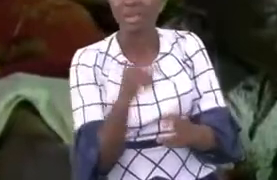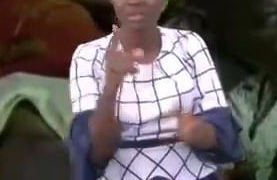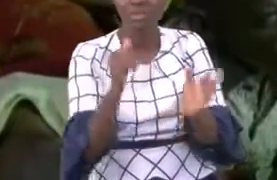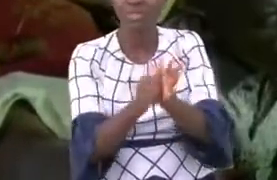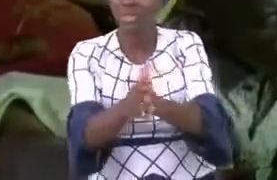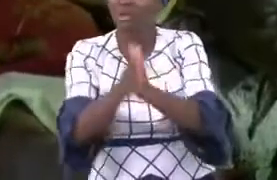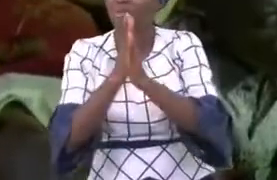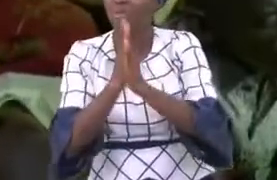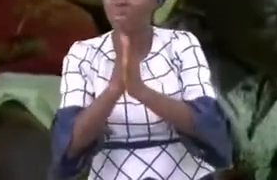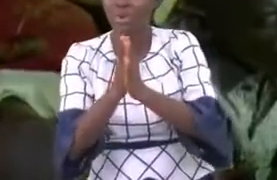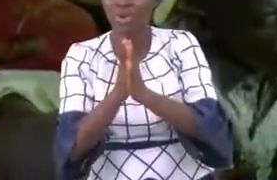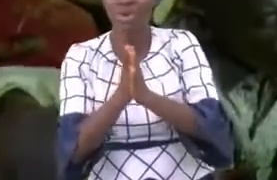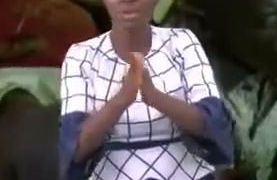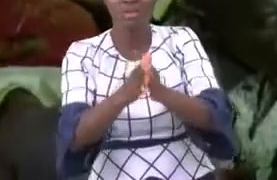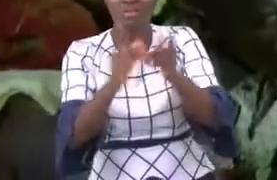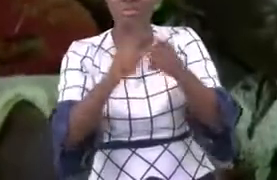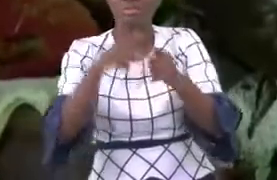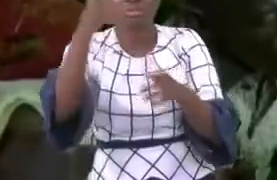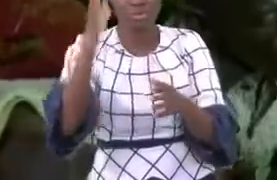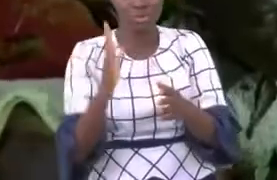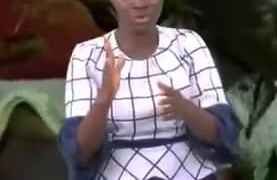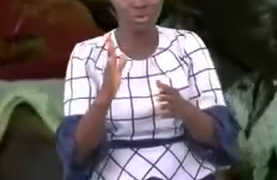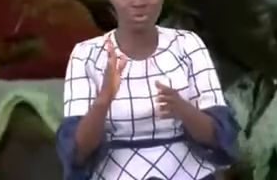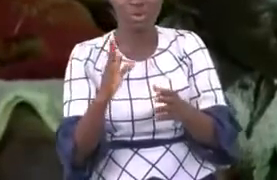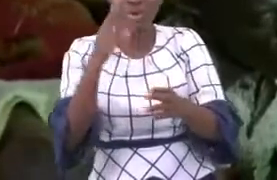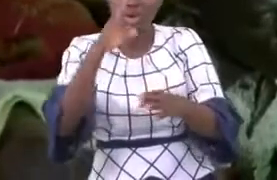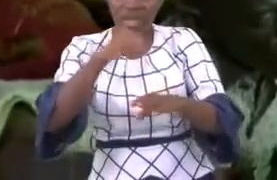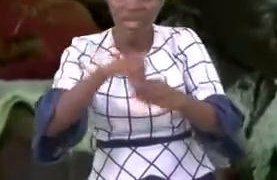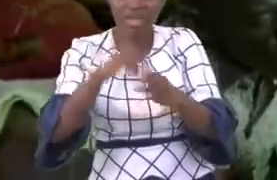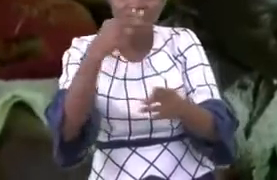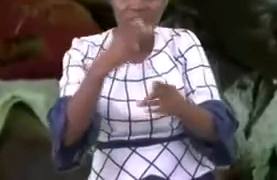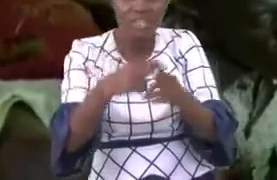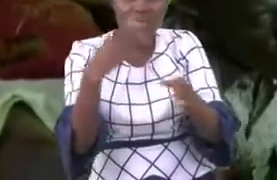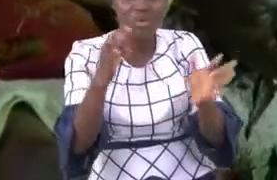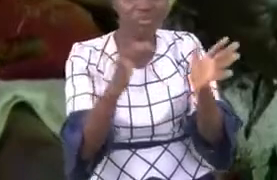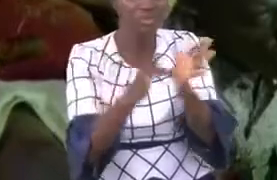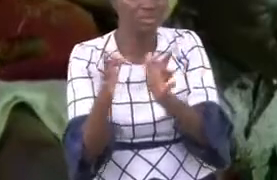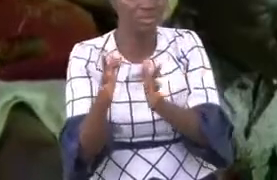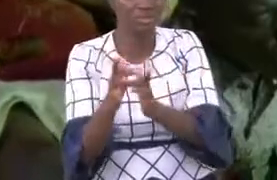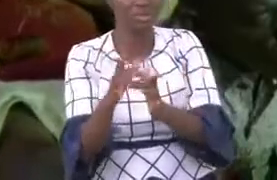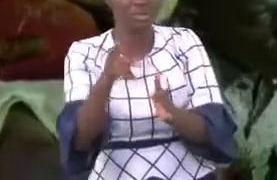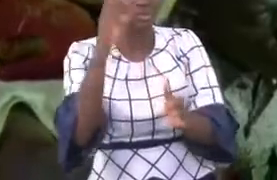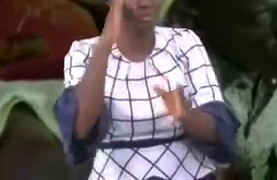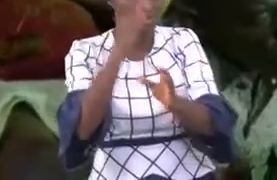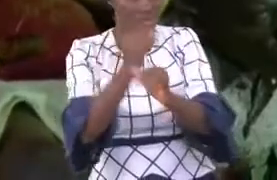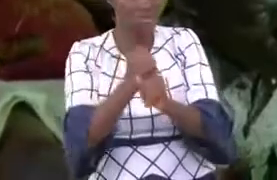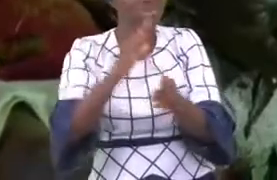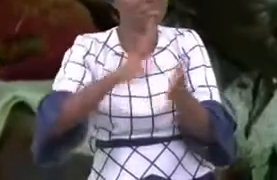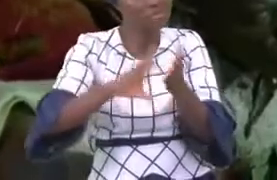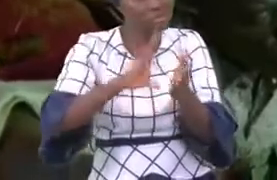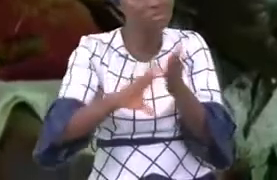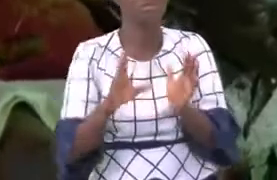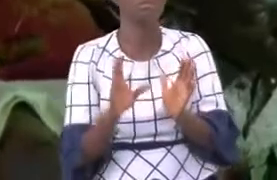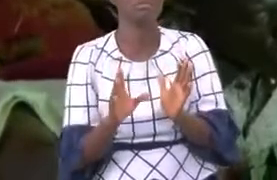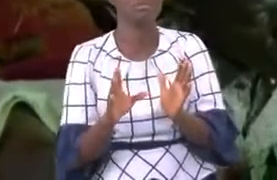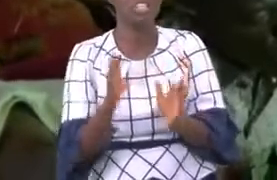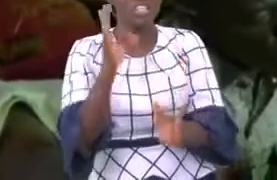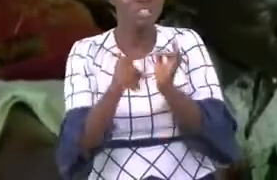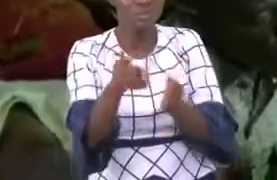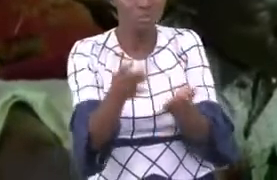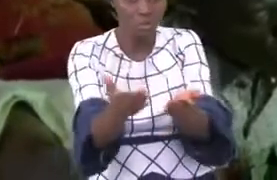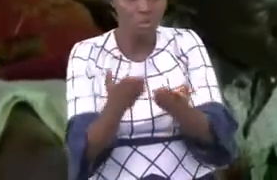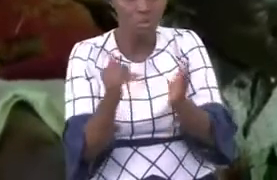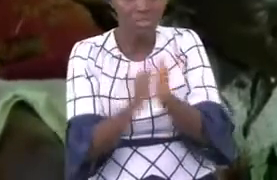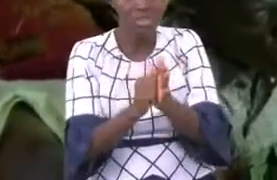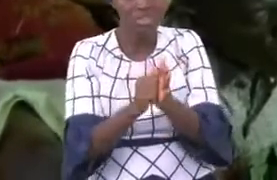are. If you want that forgiveness now, you want that salvation now, you want that peace of